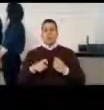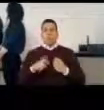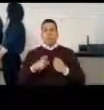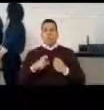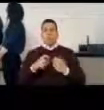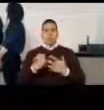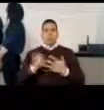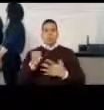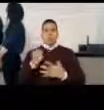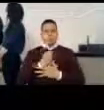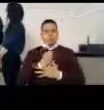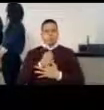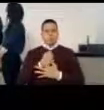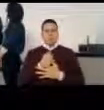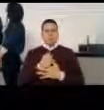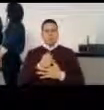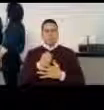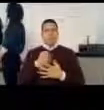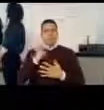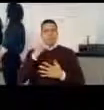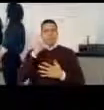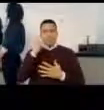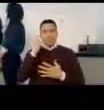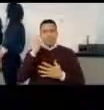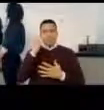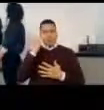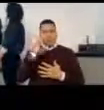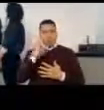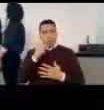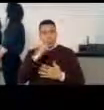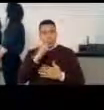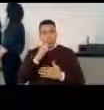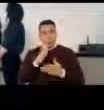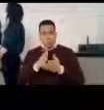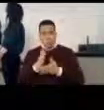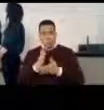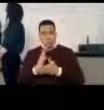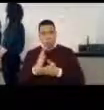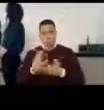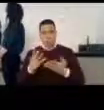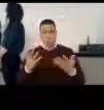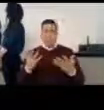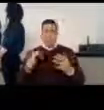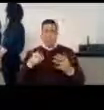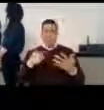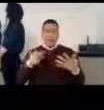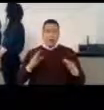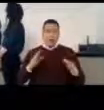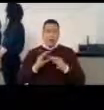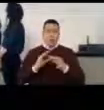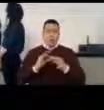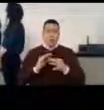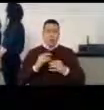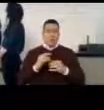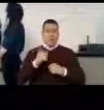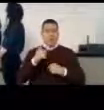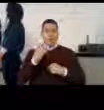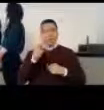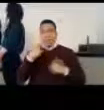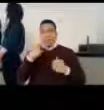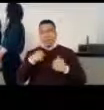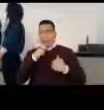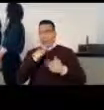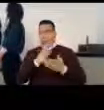has to be the priority. Because if you're not okay, then, as I said before,